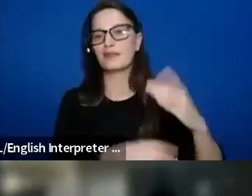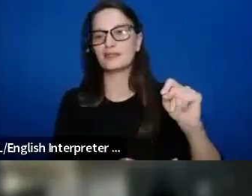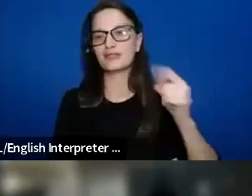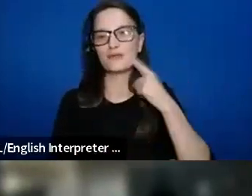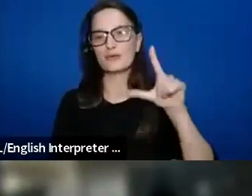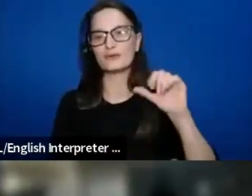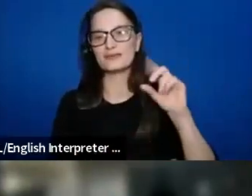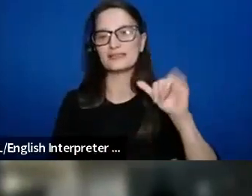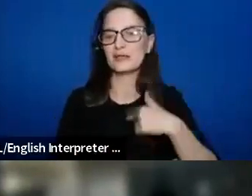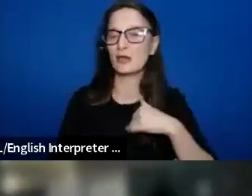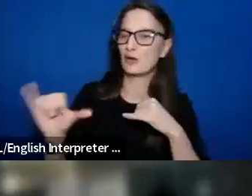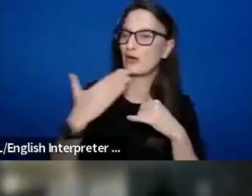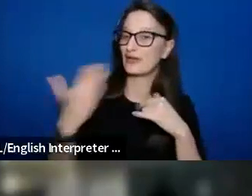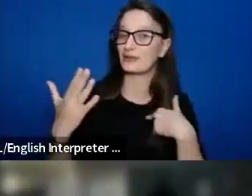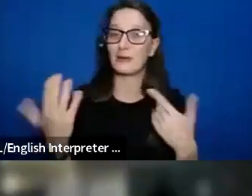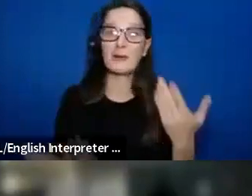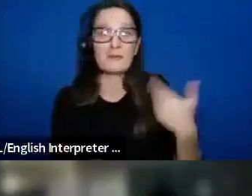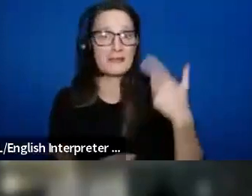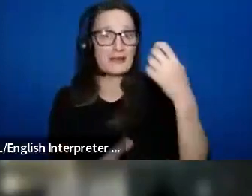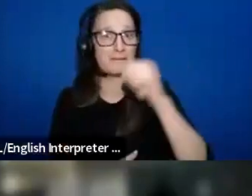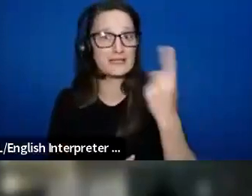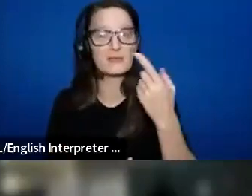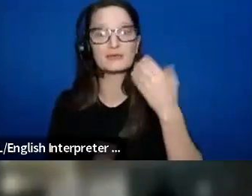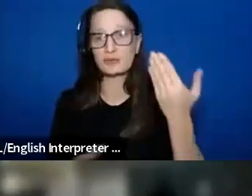thank you. But I may have missed something, so if you want to add anything.